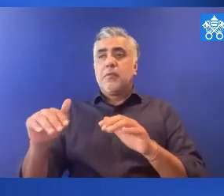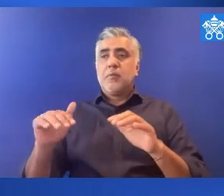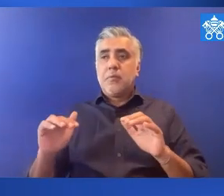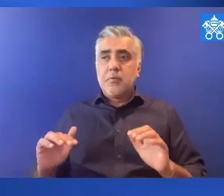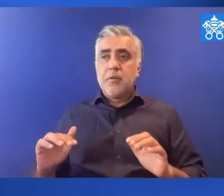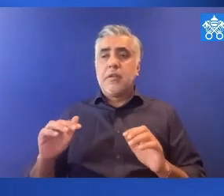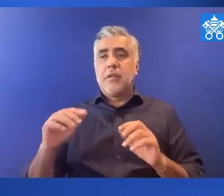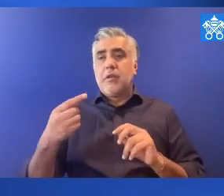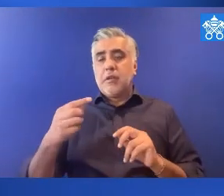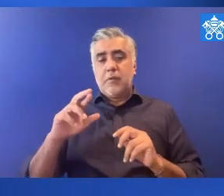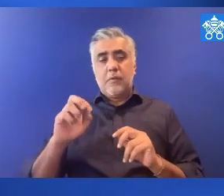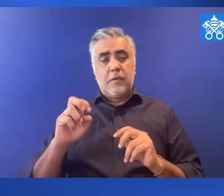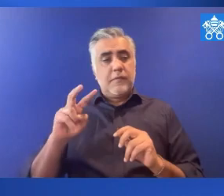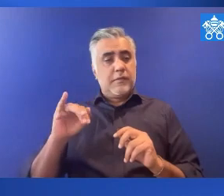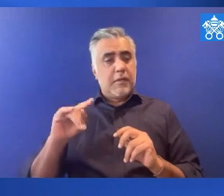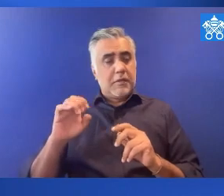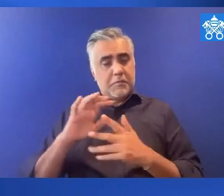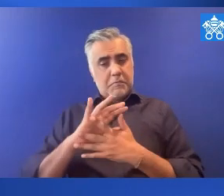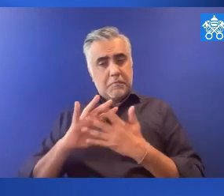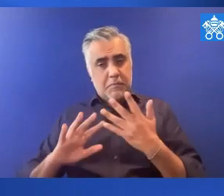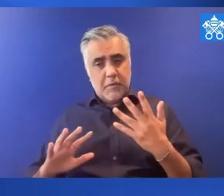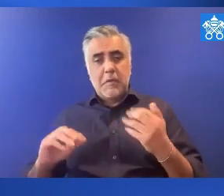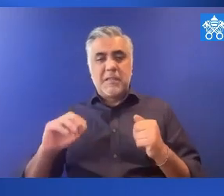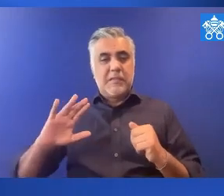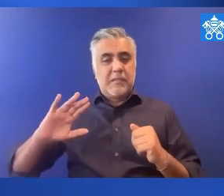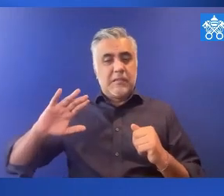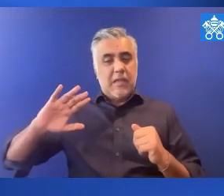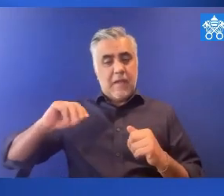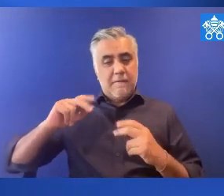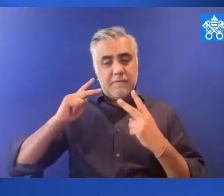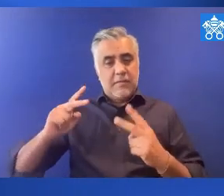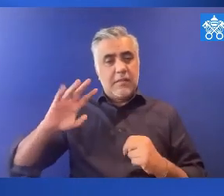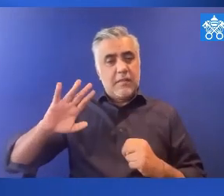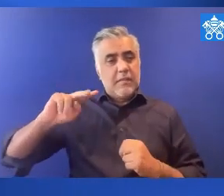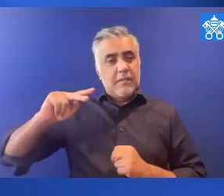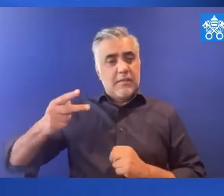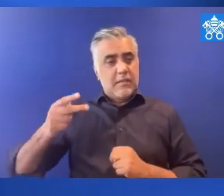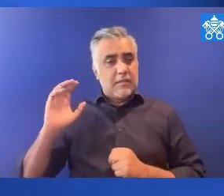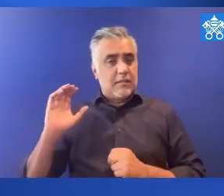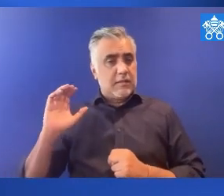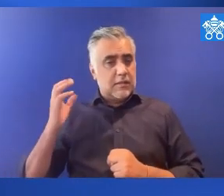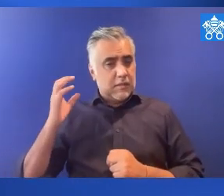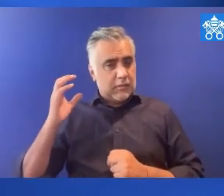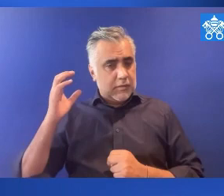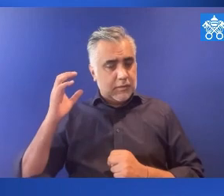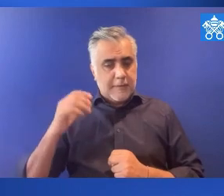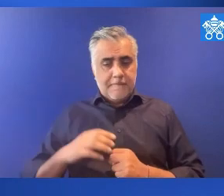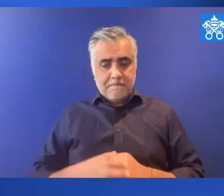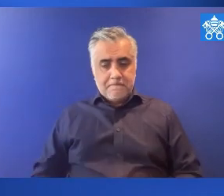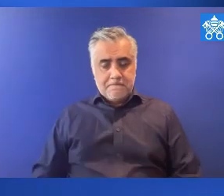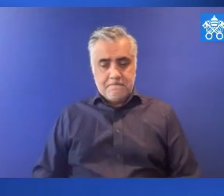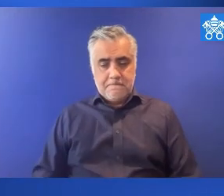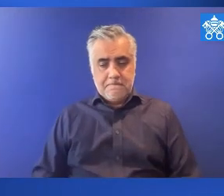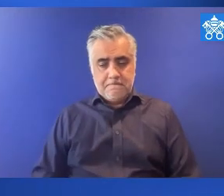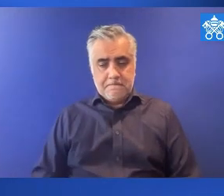coincided with the 90th birthday of Carla Rabezzana, who is his second cousin.